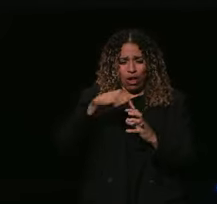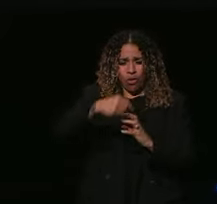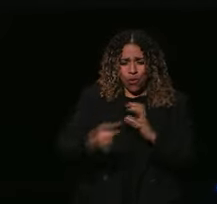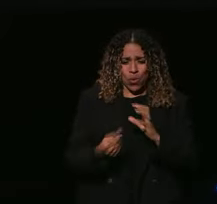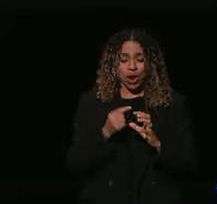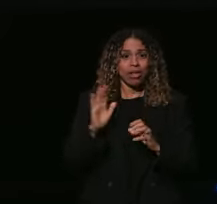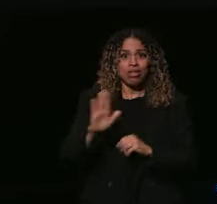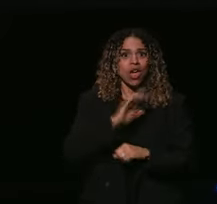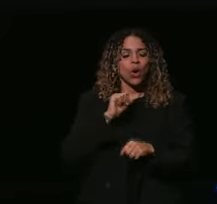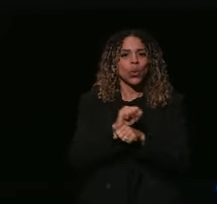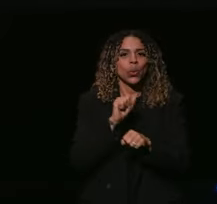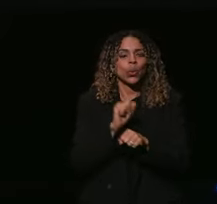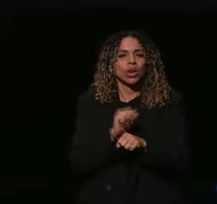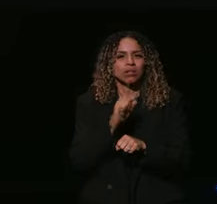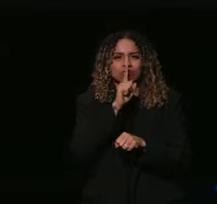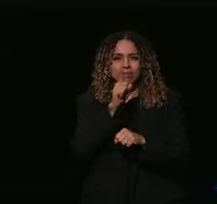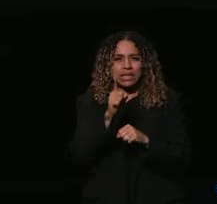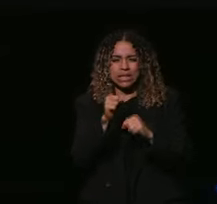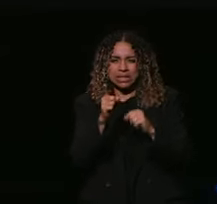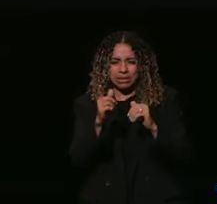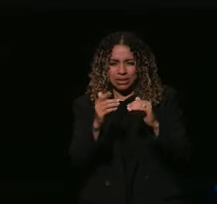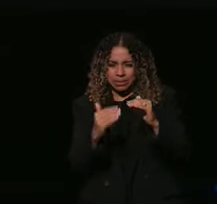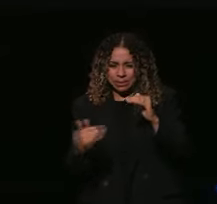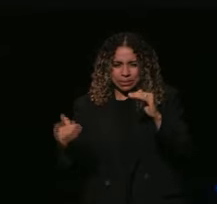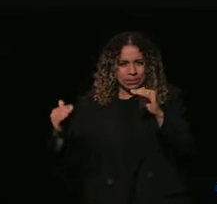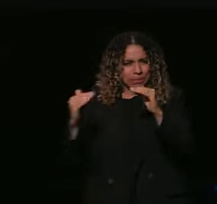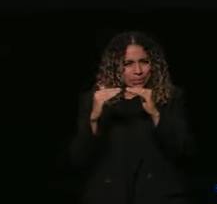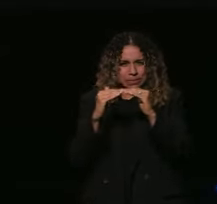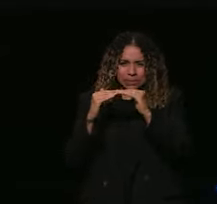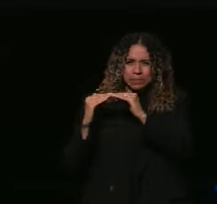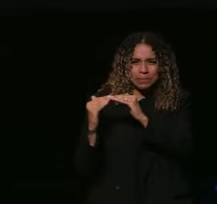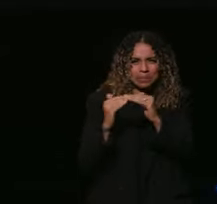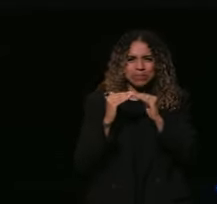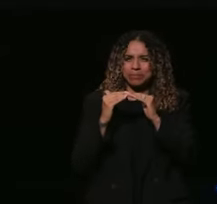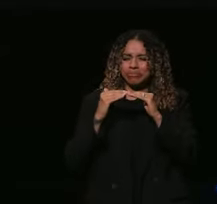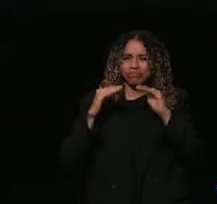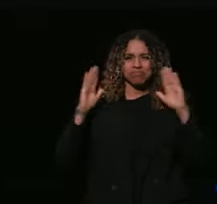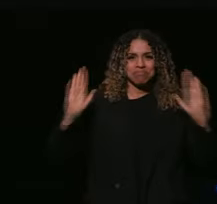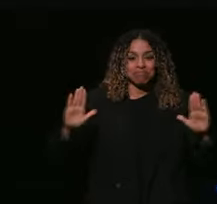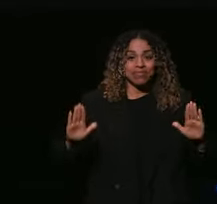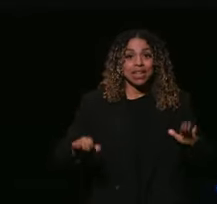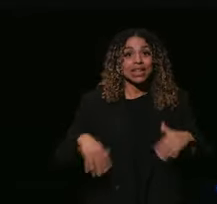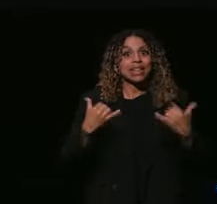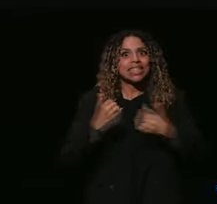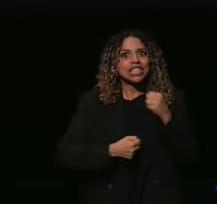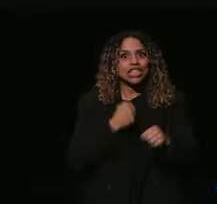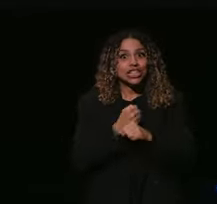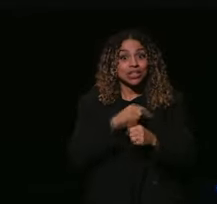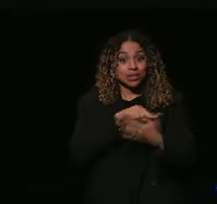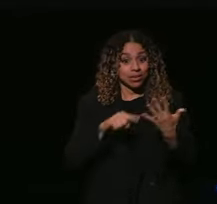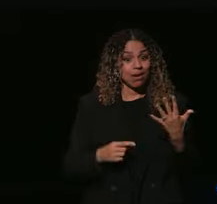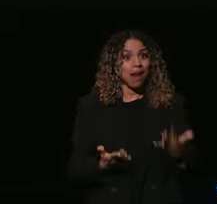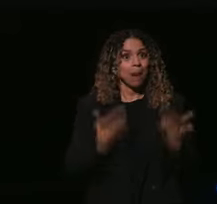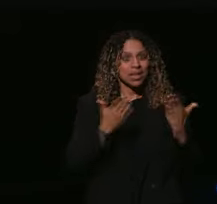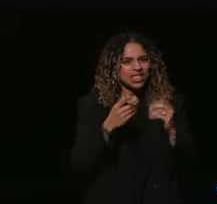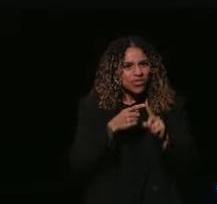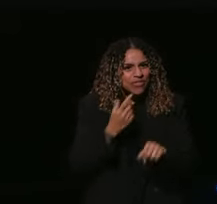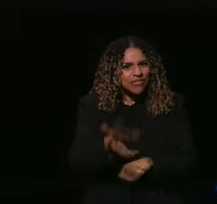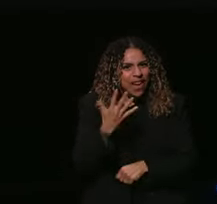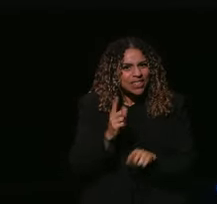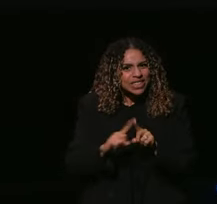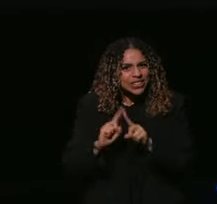level of unparalleled excellence. This year's nominees are from five different countries. I think that's something we can really